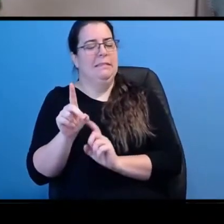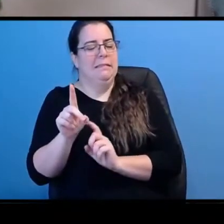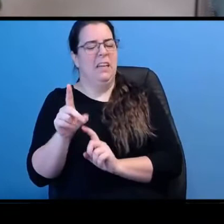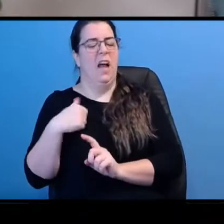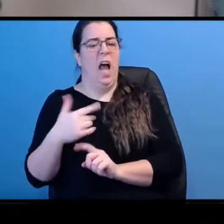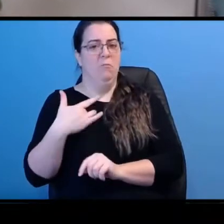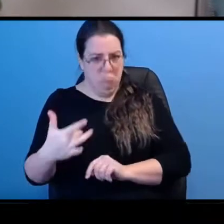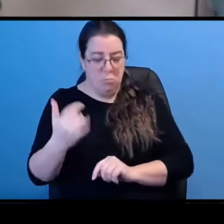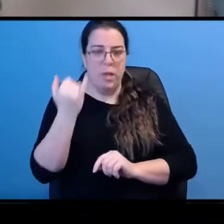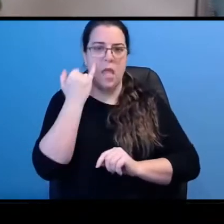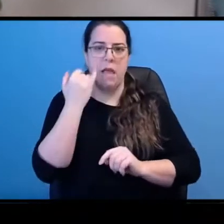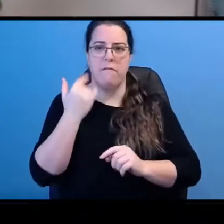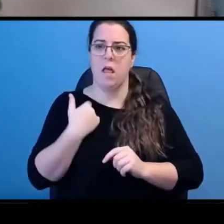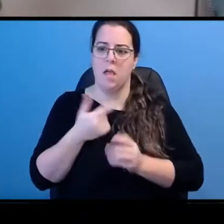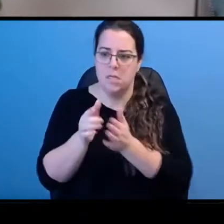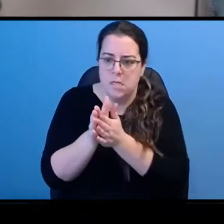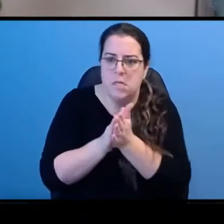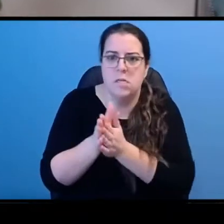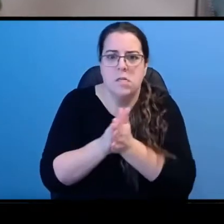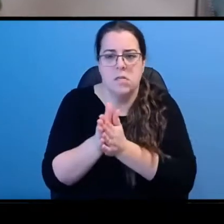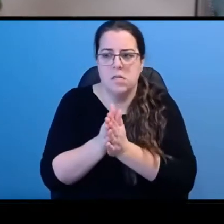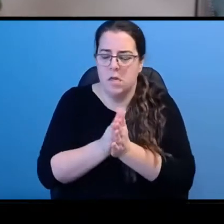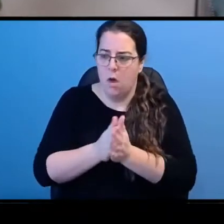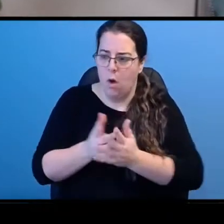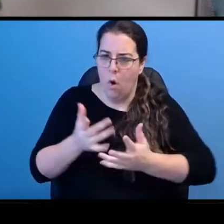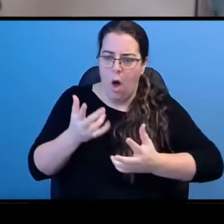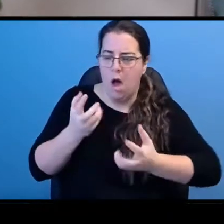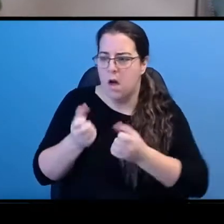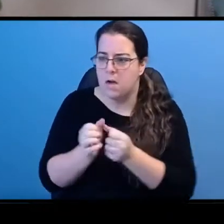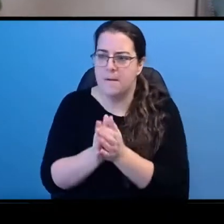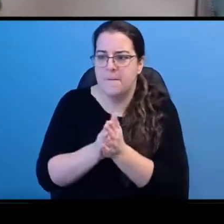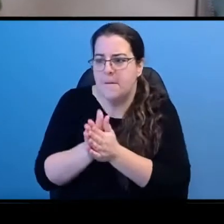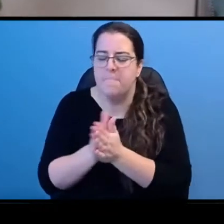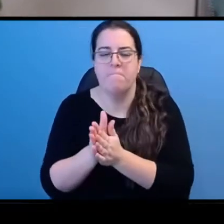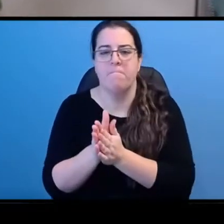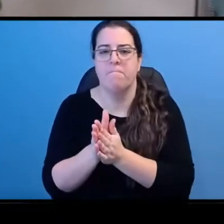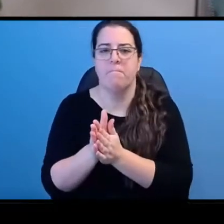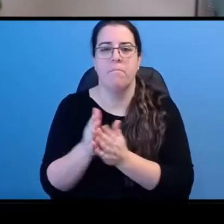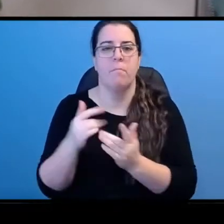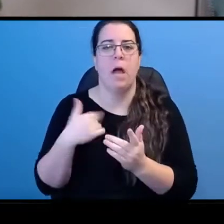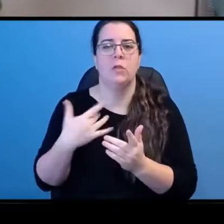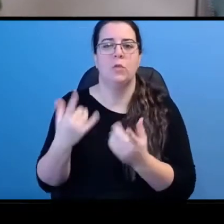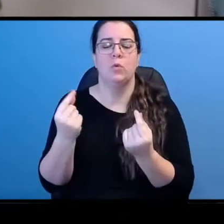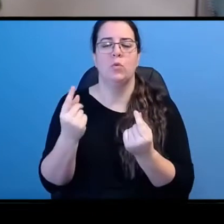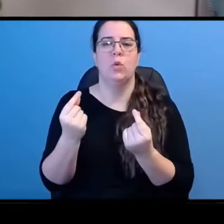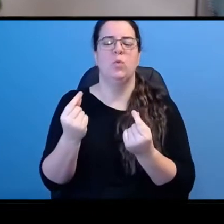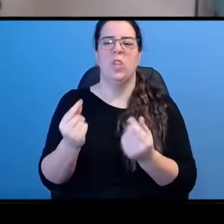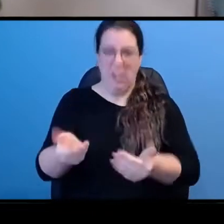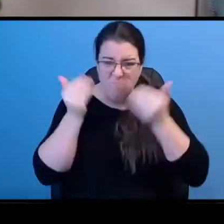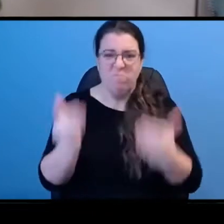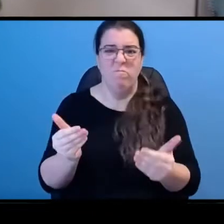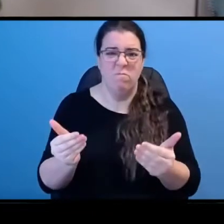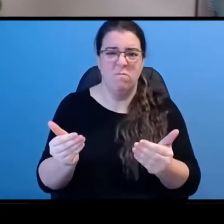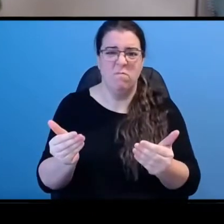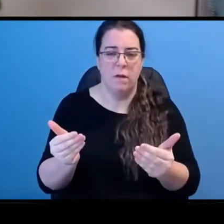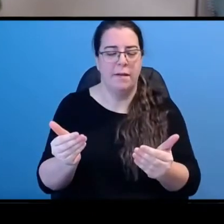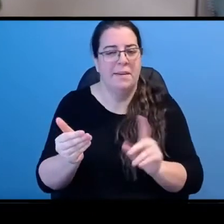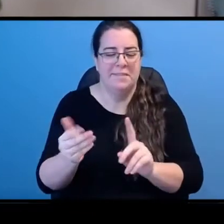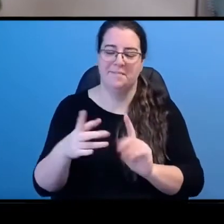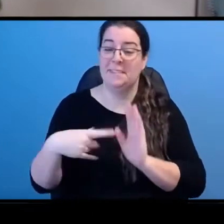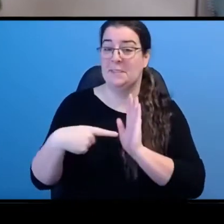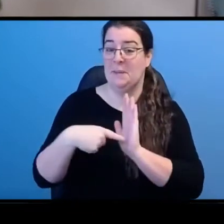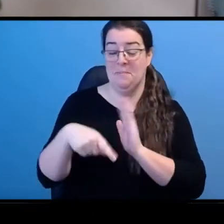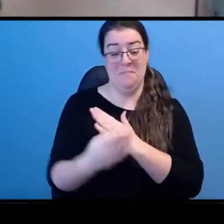something, I can have a tendency to just rush right in. A great example is this morning, Heidi. You